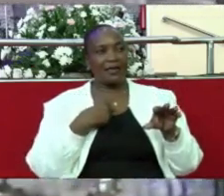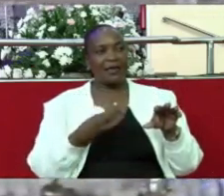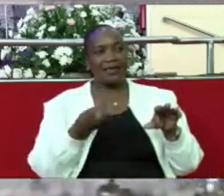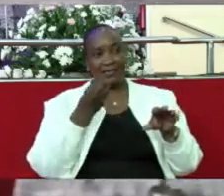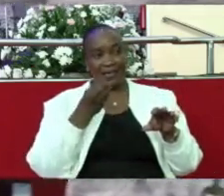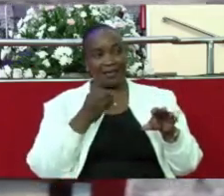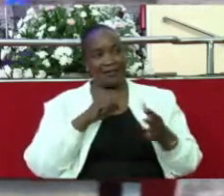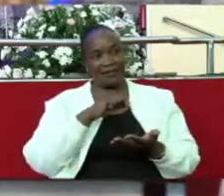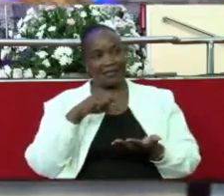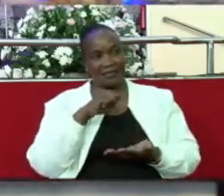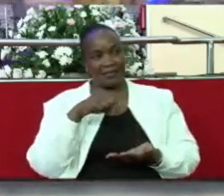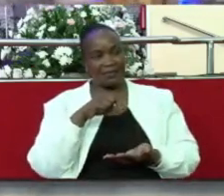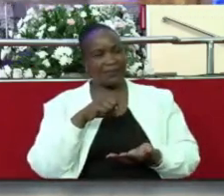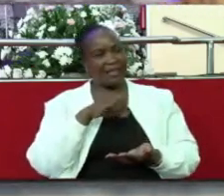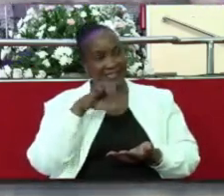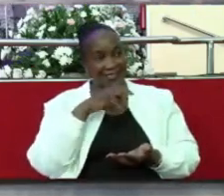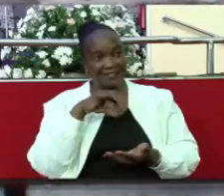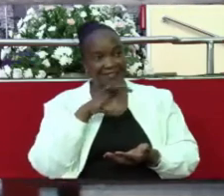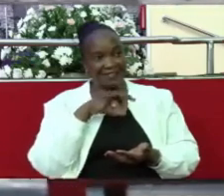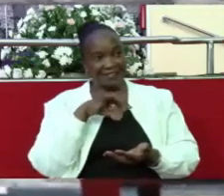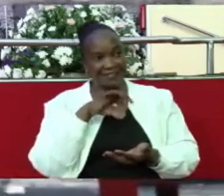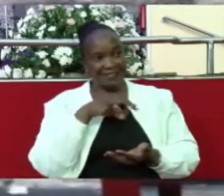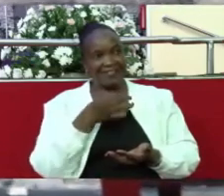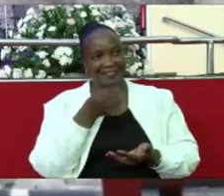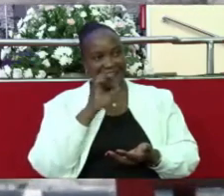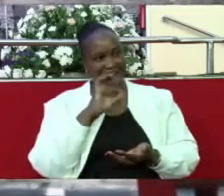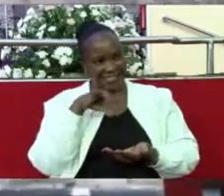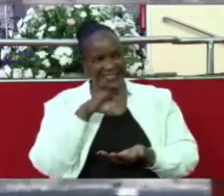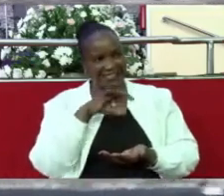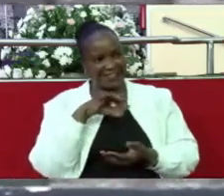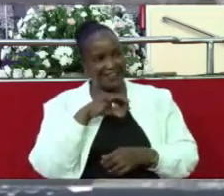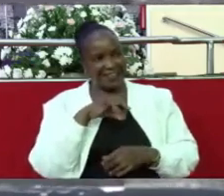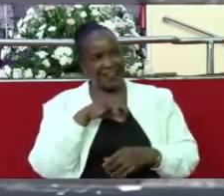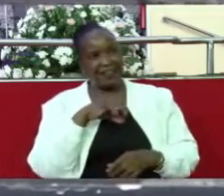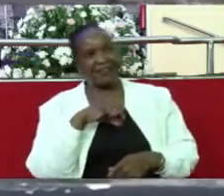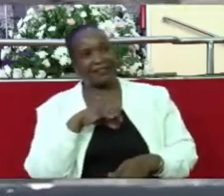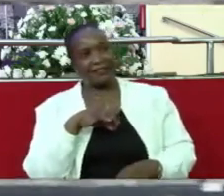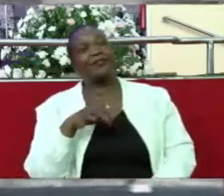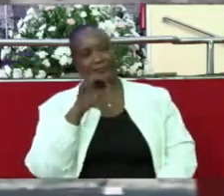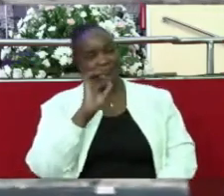training. So after many days of just taking tea and chatting,